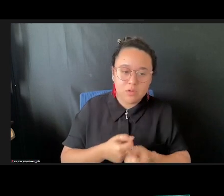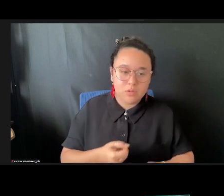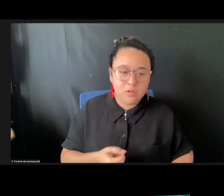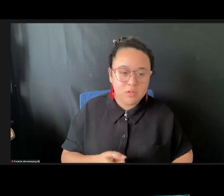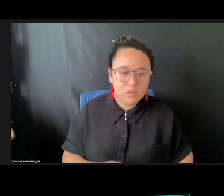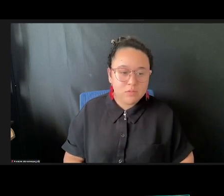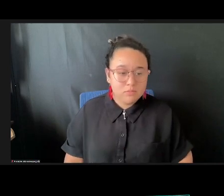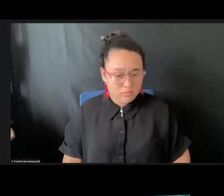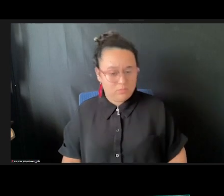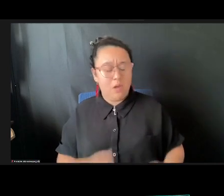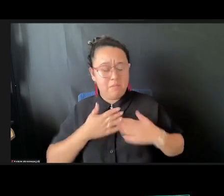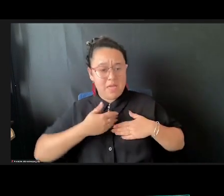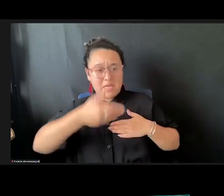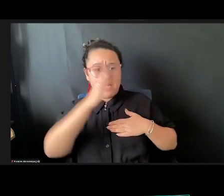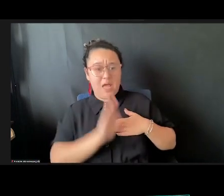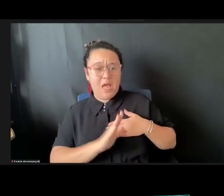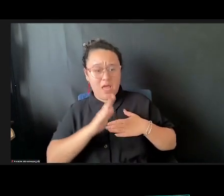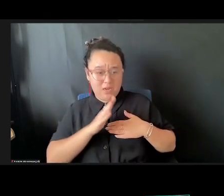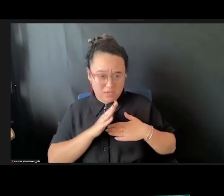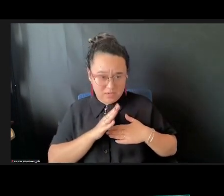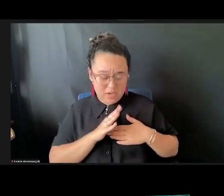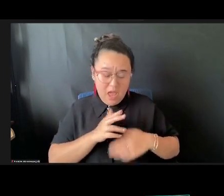Oh, my. Remember oh, me from the hall.